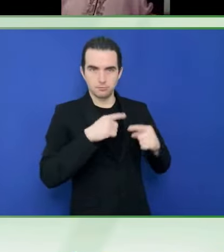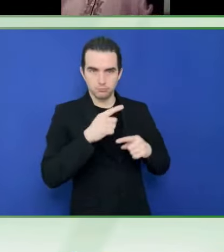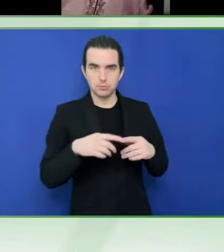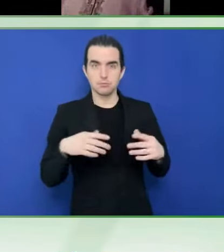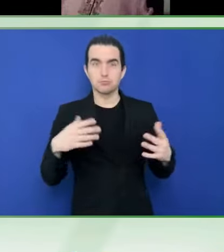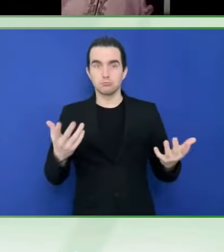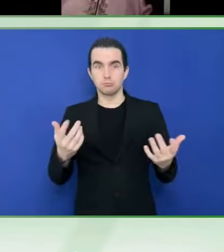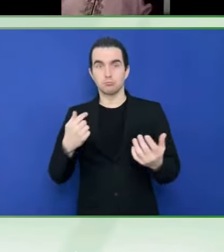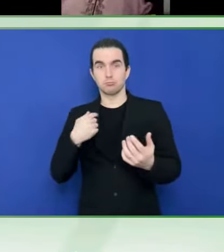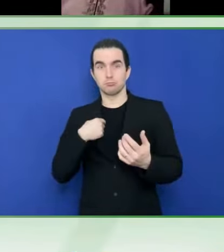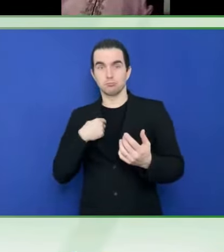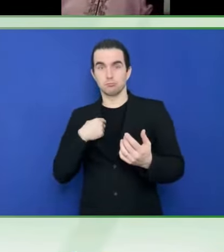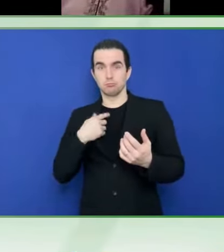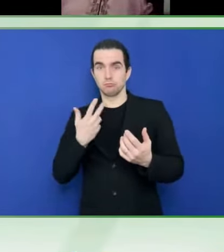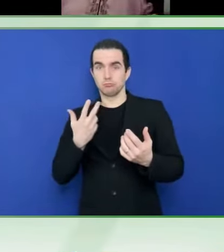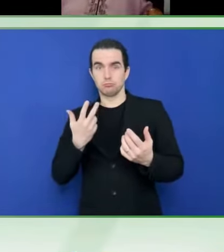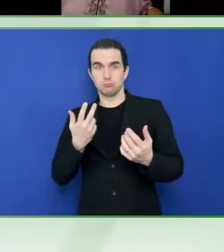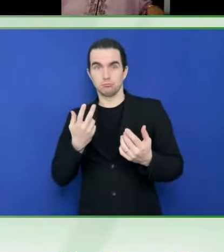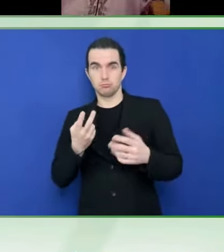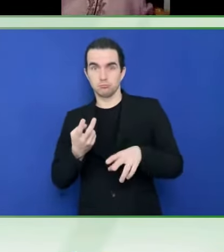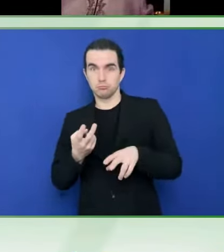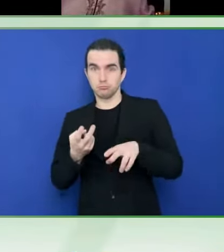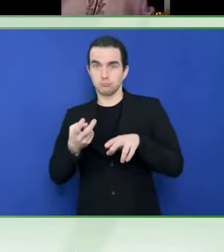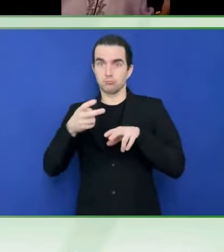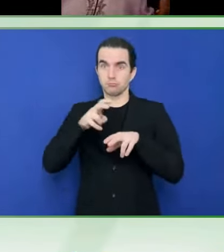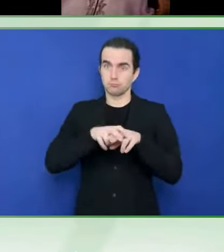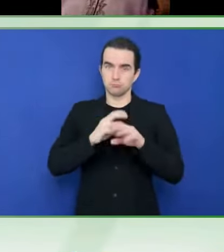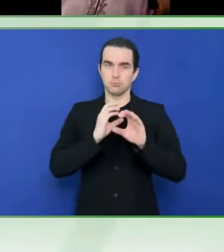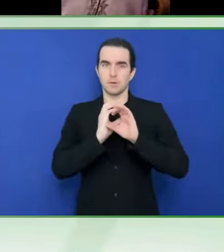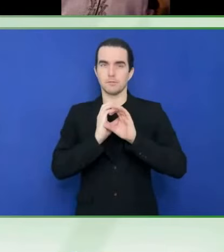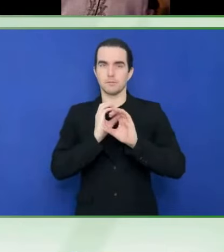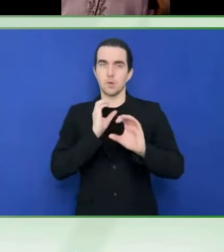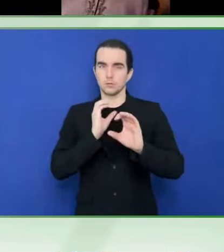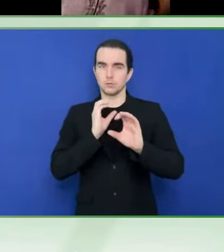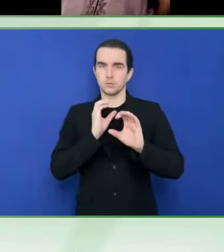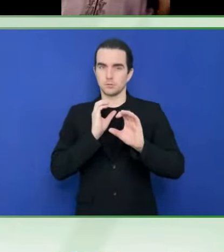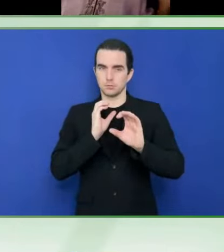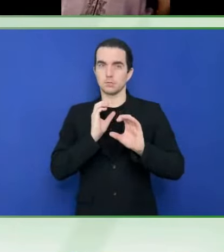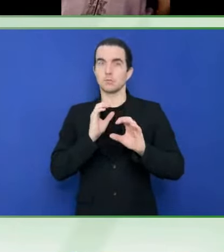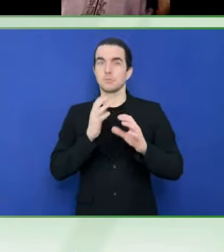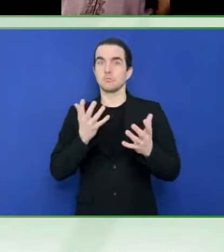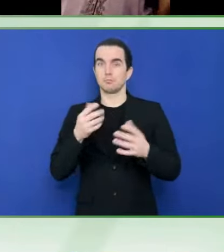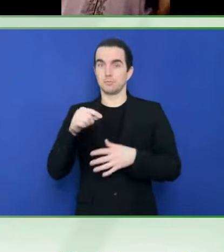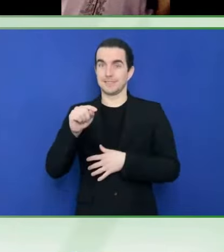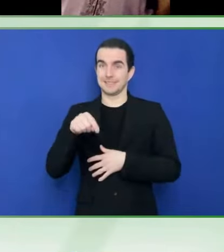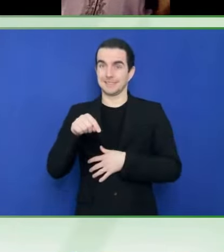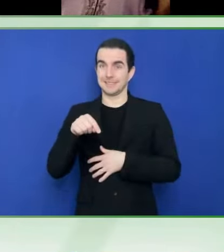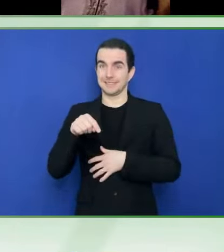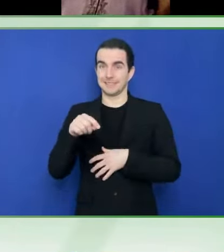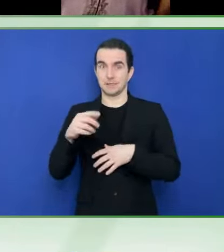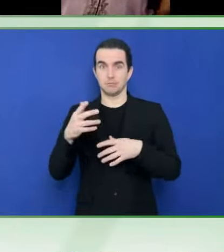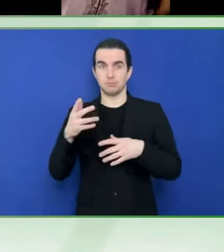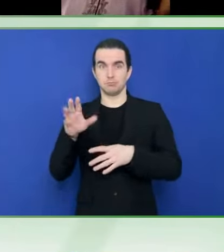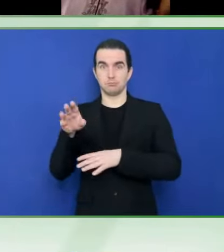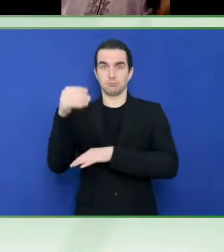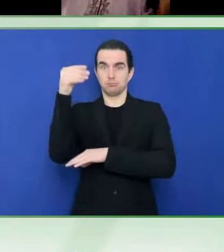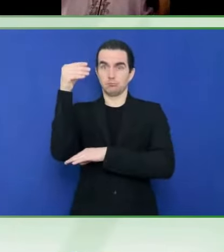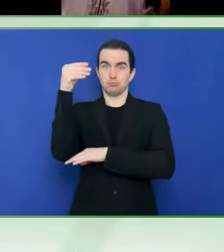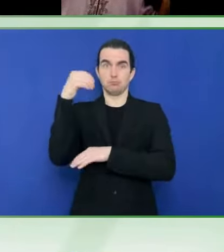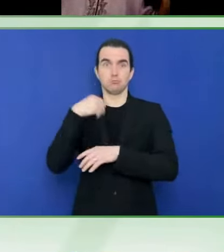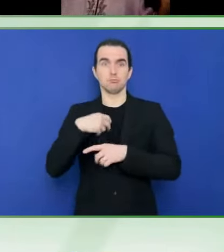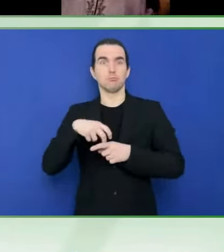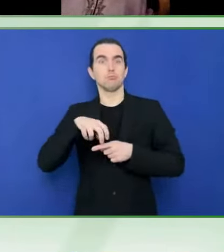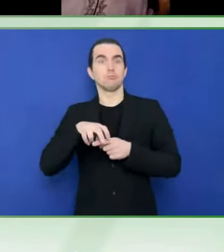example is reaching the station, railway station, that I've already covered in my